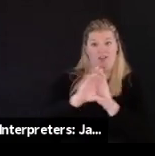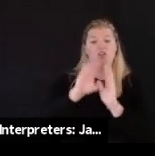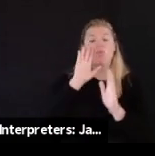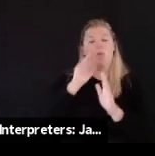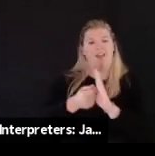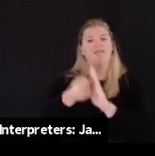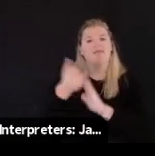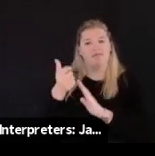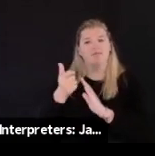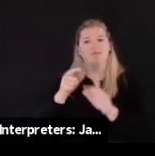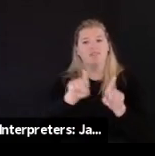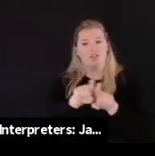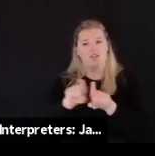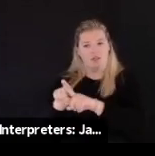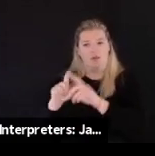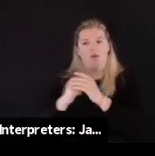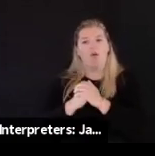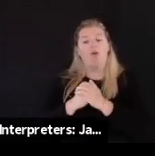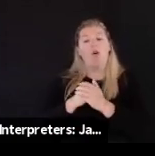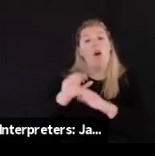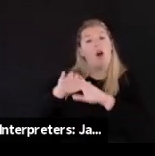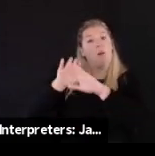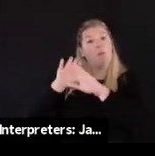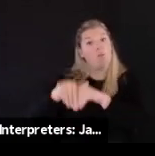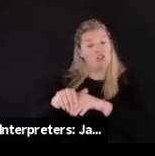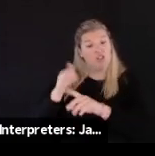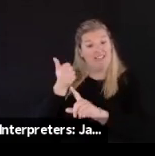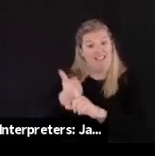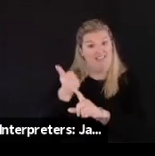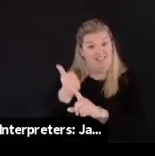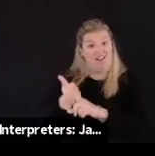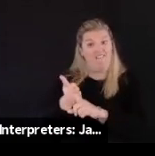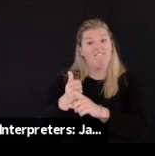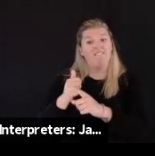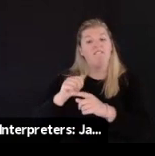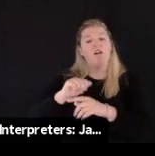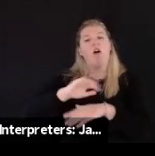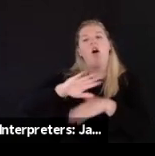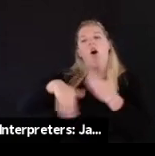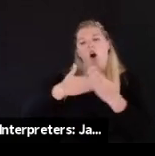well. When oppression as a whole, then all lives will matter. But